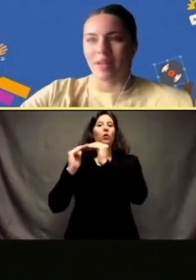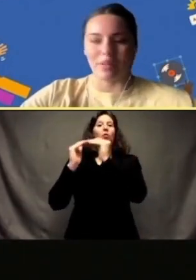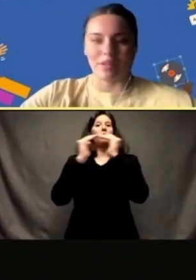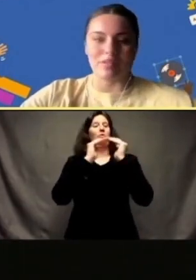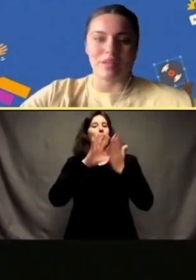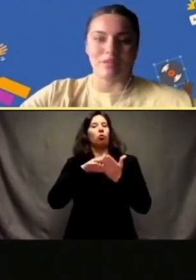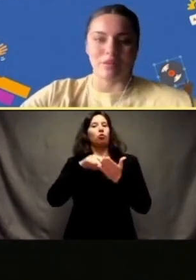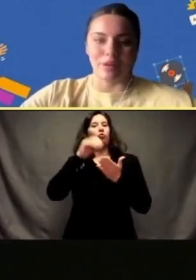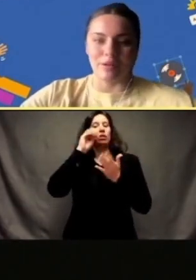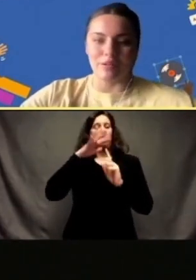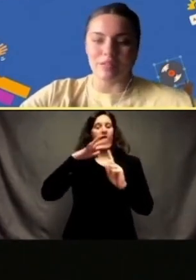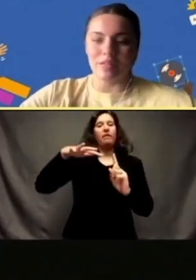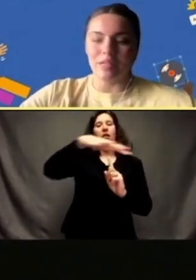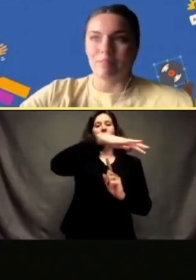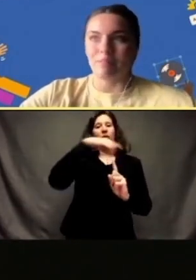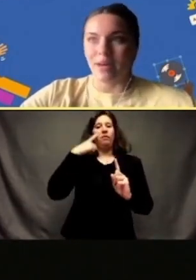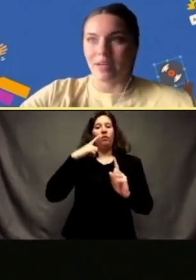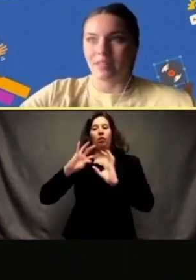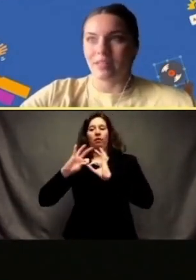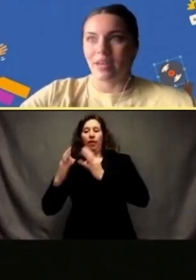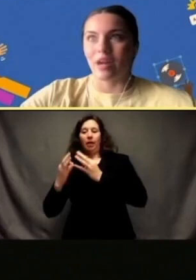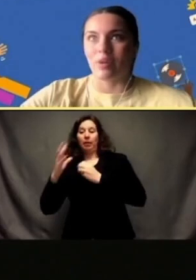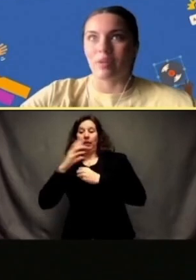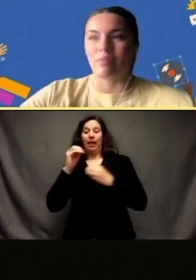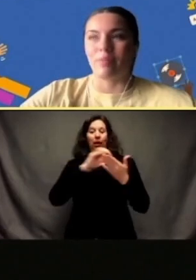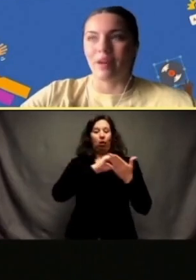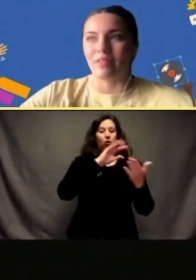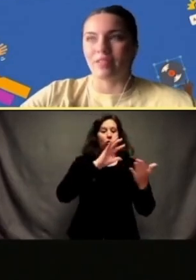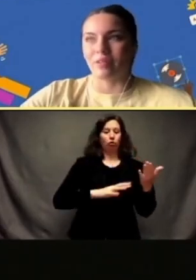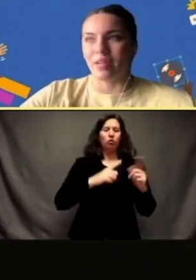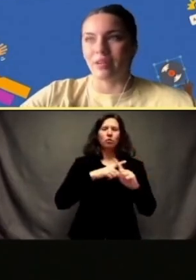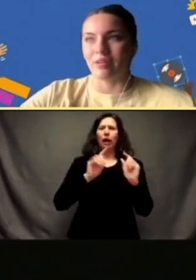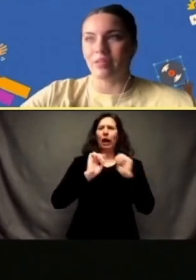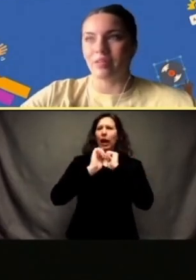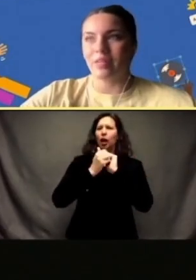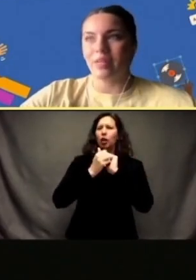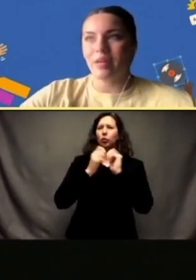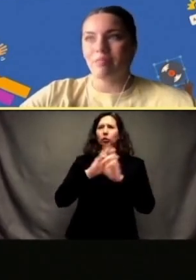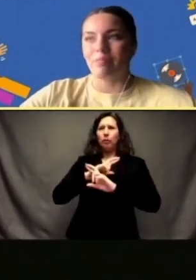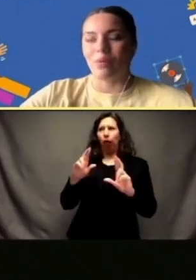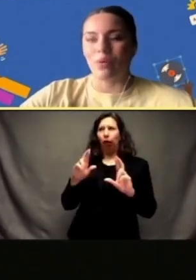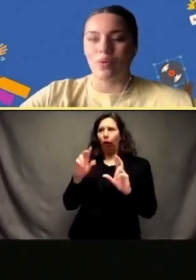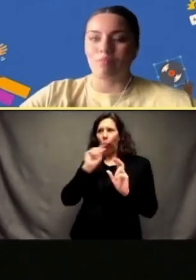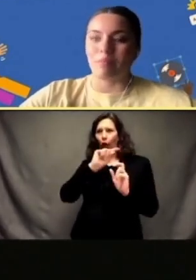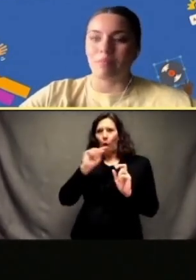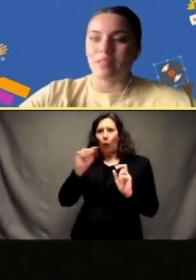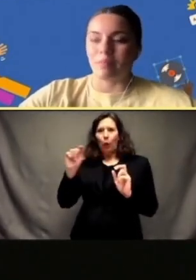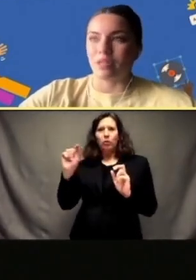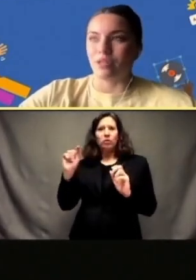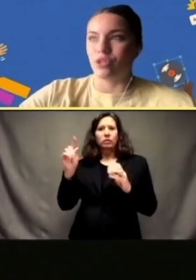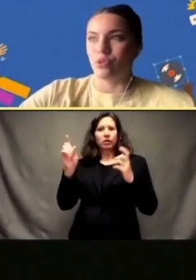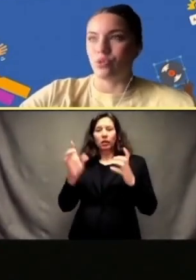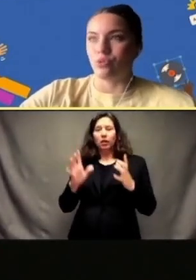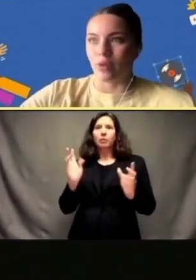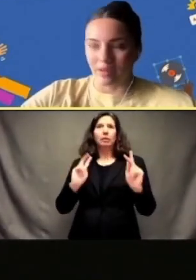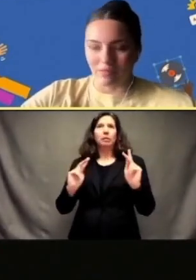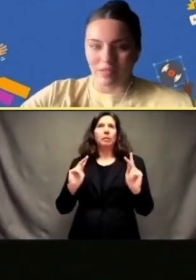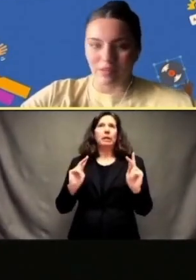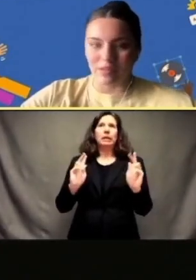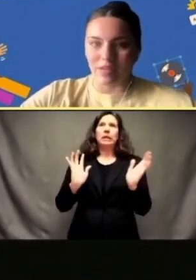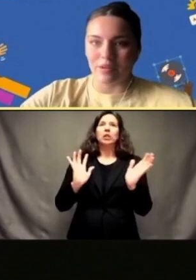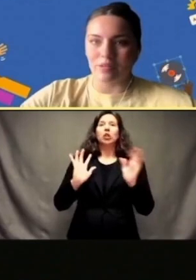for families and learners. But how do we prepare facilitators? People might be tempted to